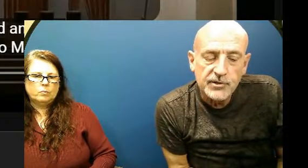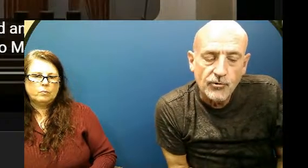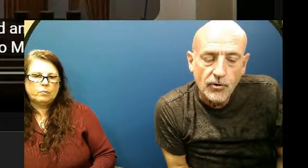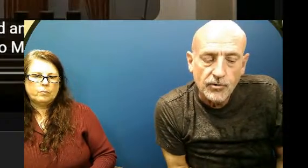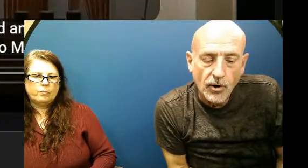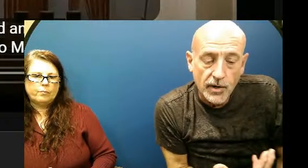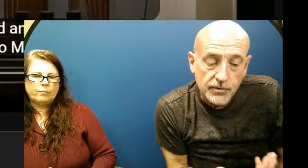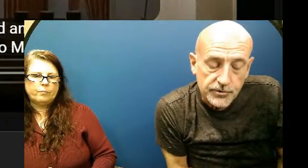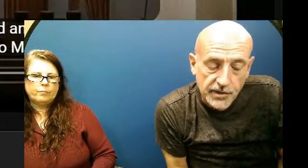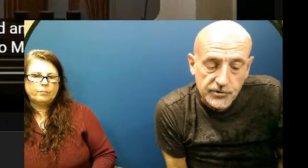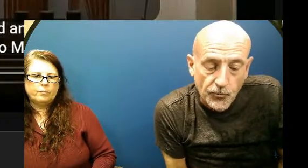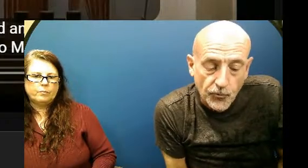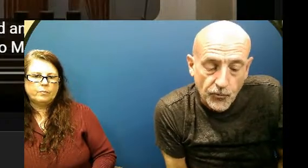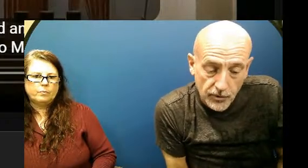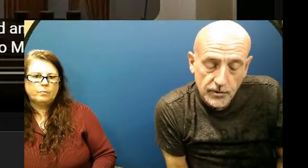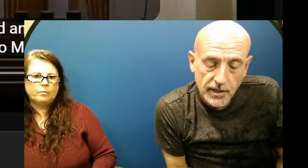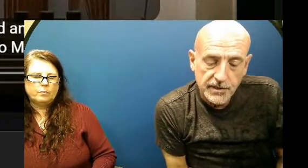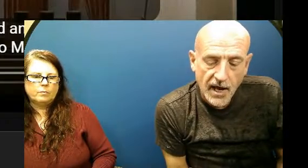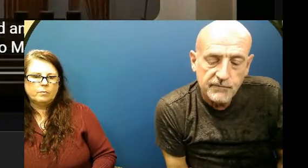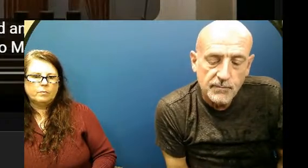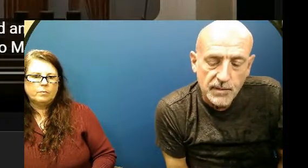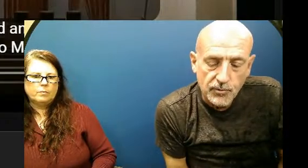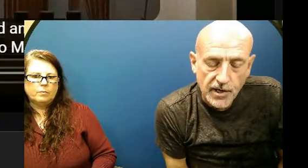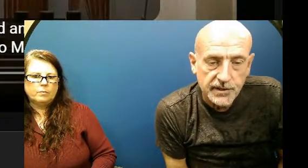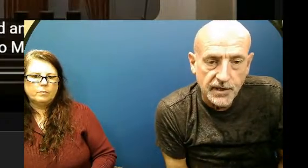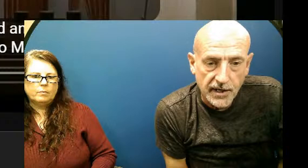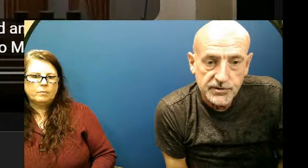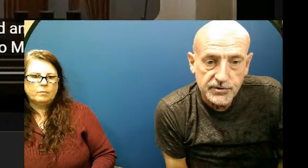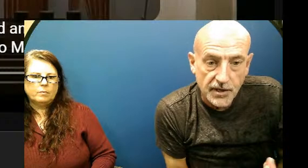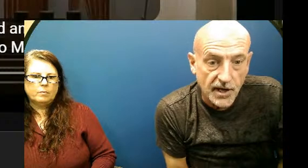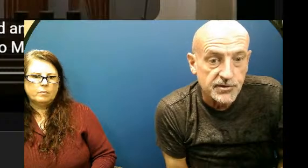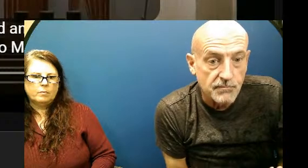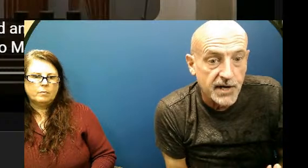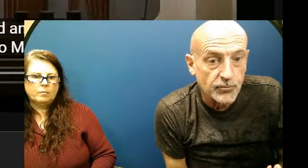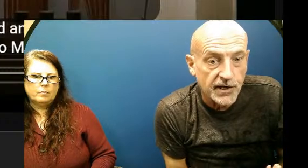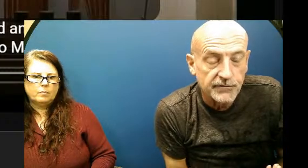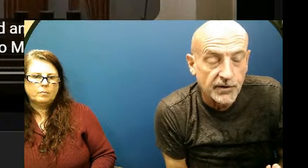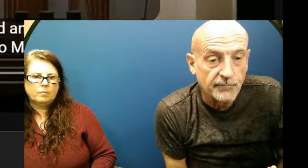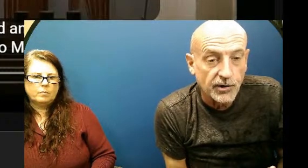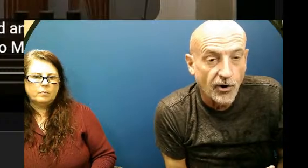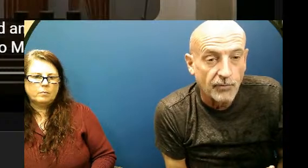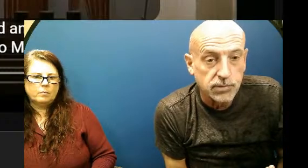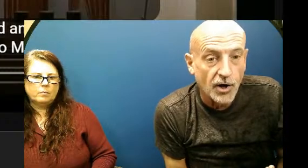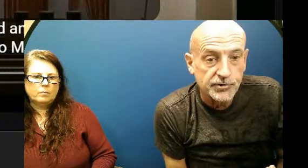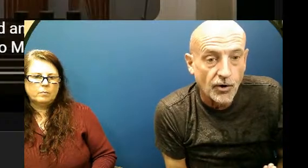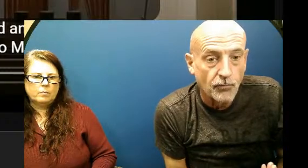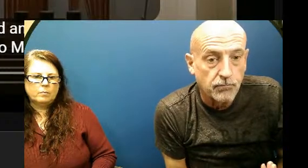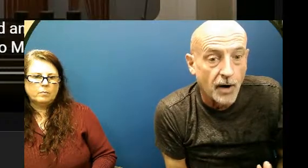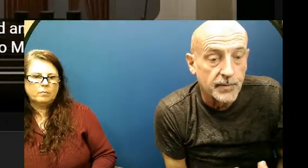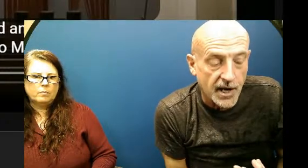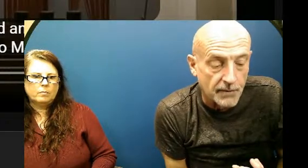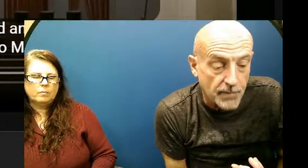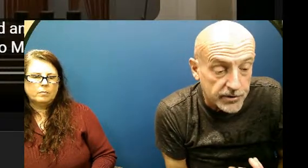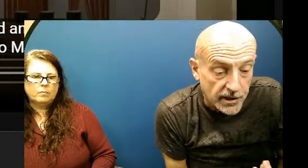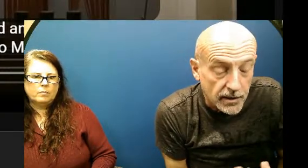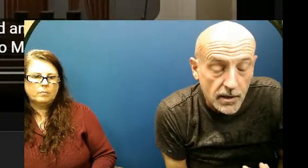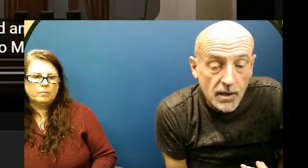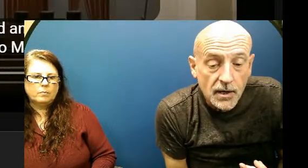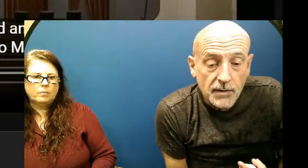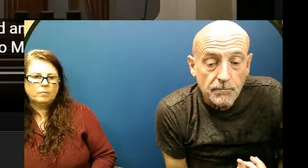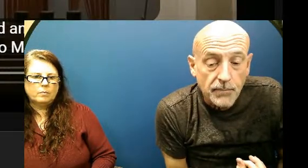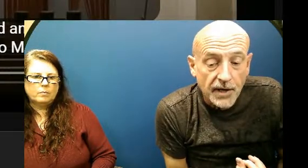Those things are ongoing. Those things are real, and they have to be protected against. That doesn't mean we give the government carte blanche to go bombing